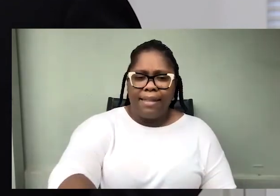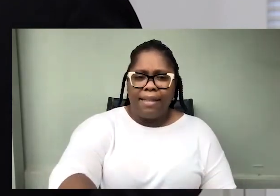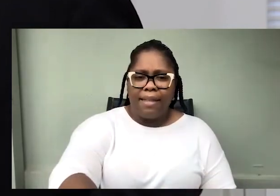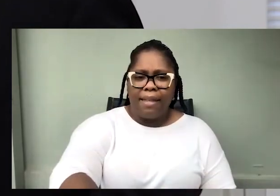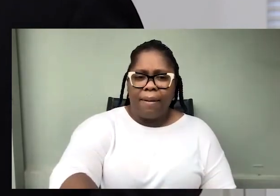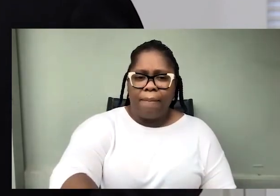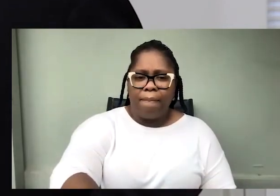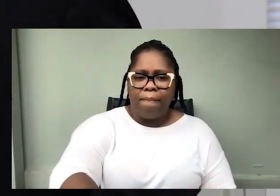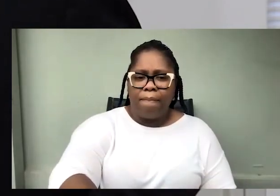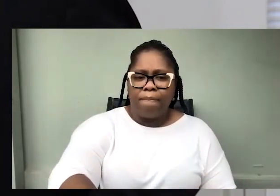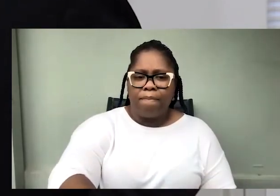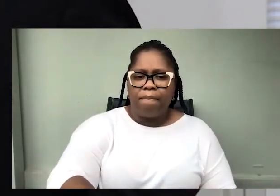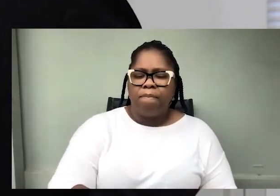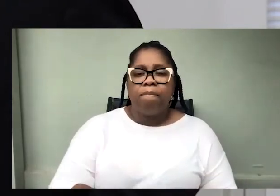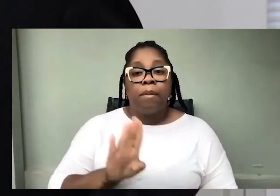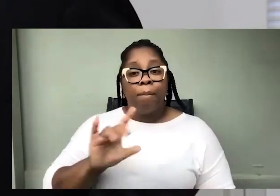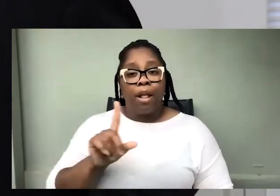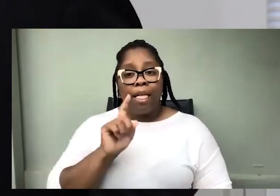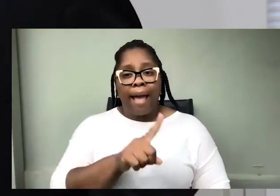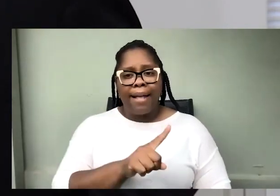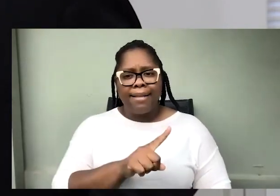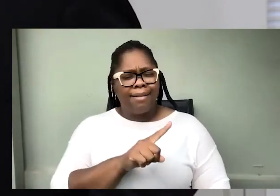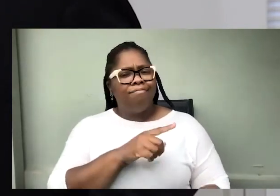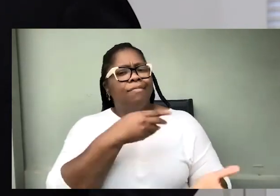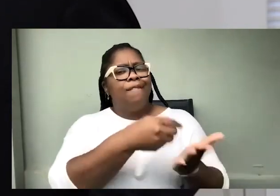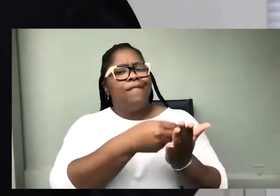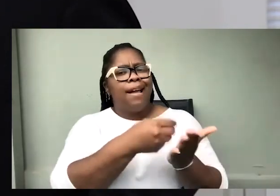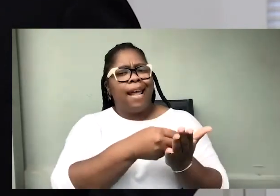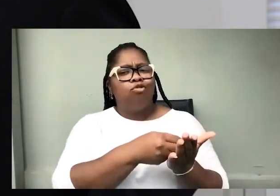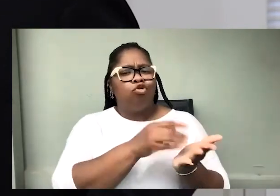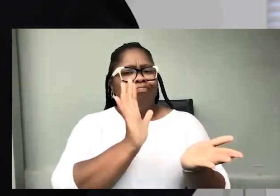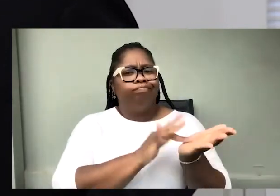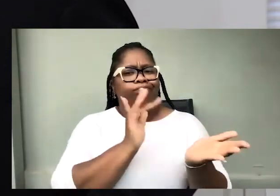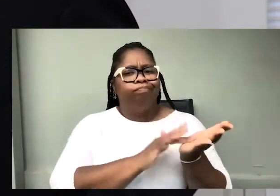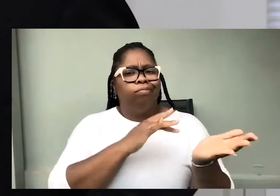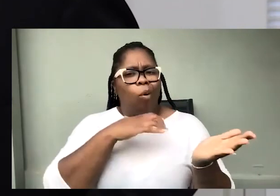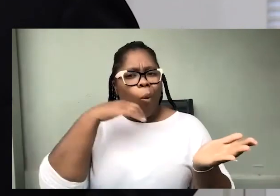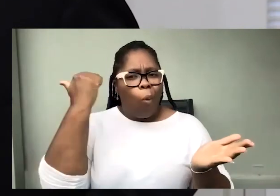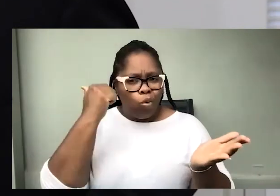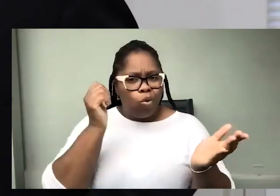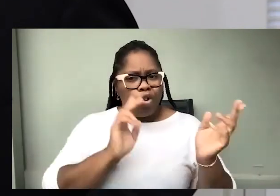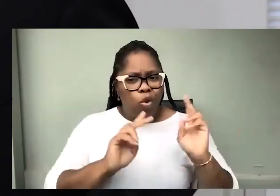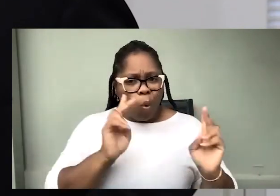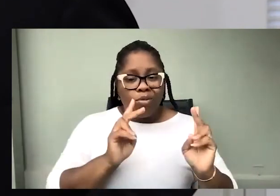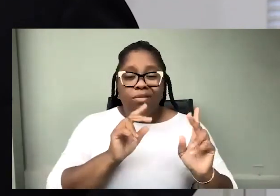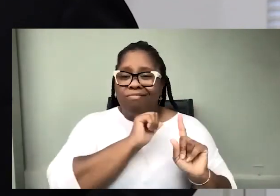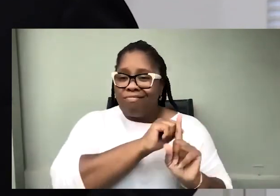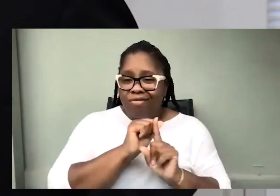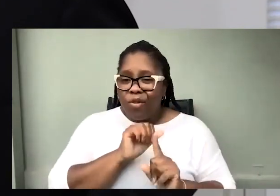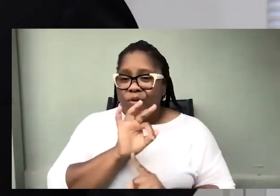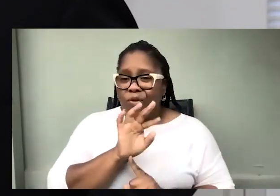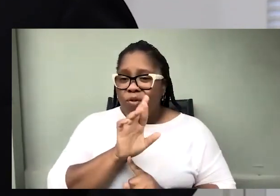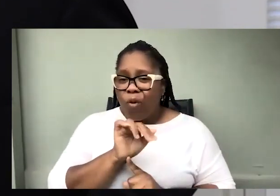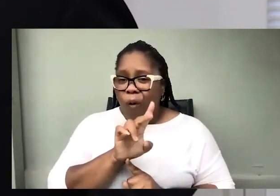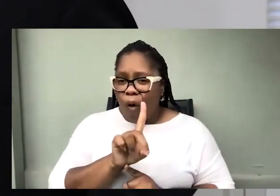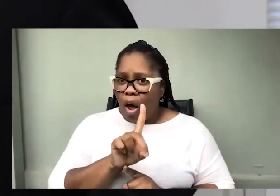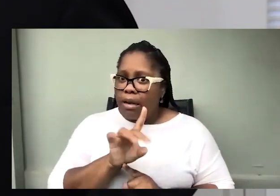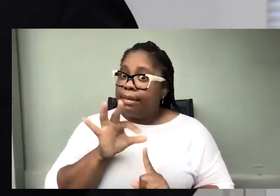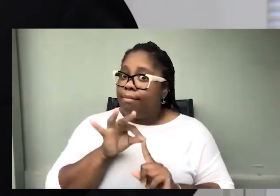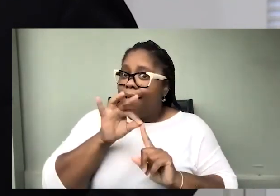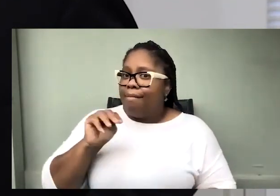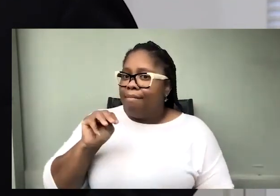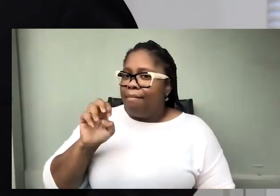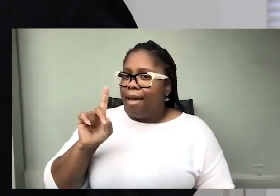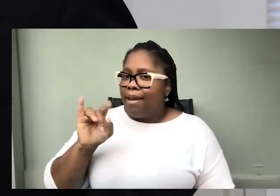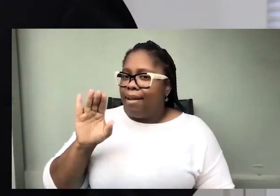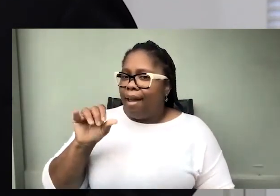Bill asks, financial abuse of older adults and fraud of all kinds, but especially Medicare fraud, is